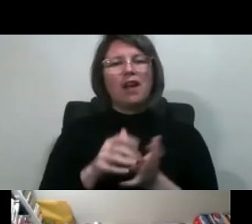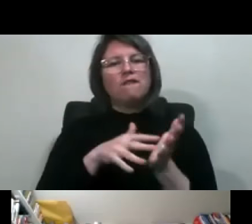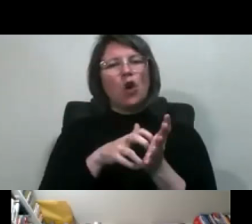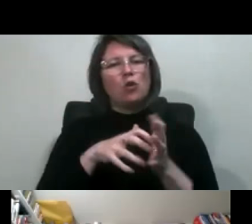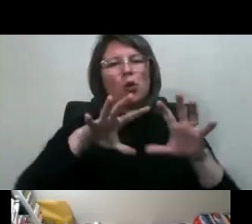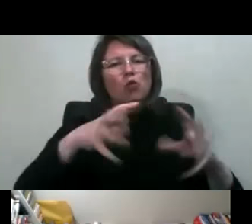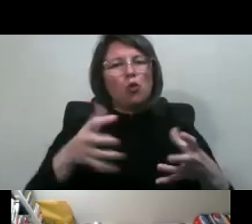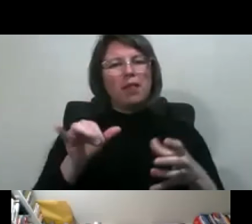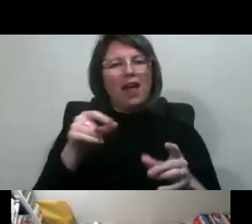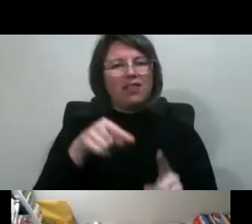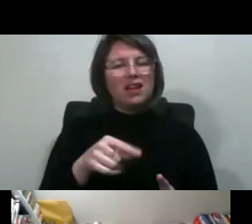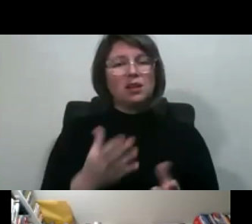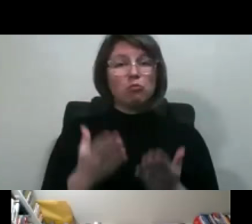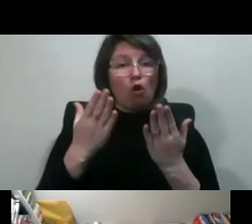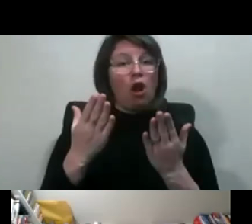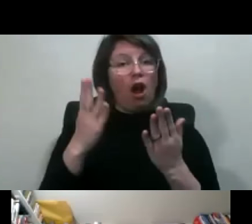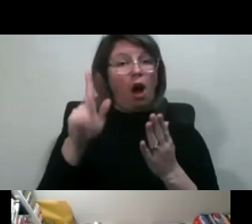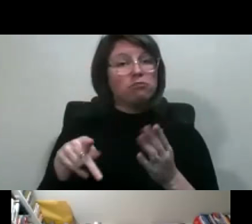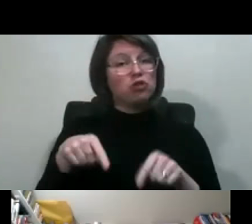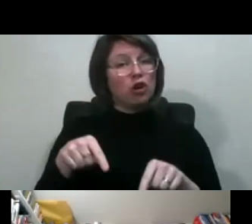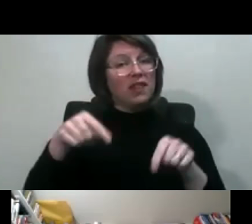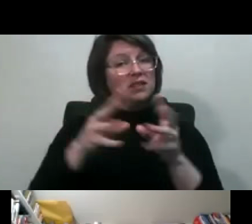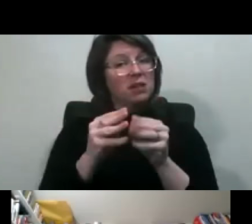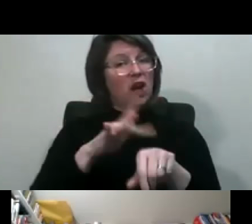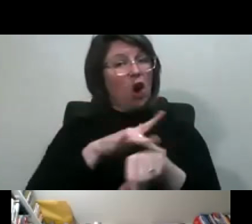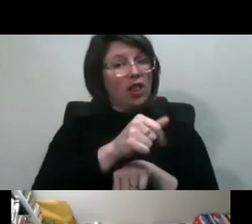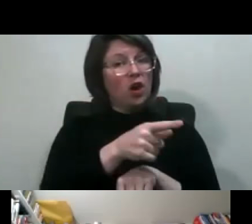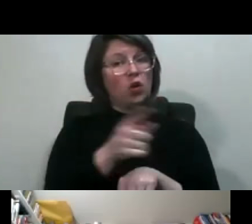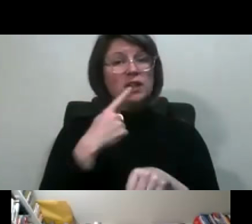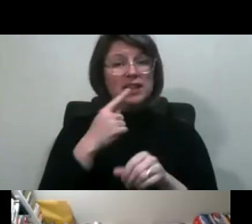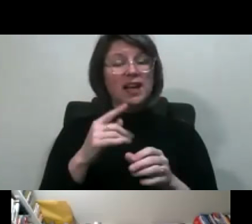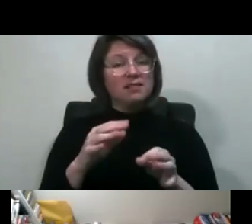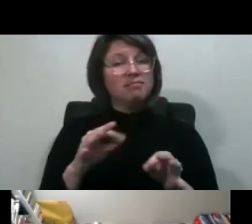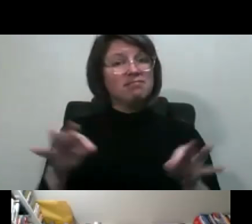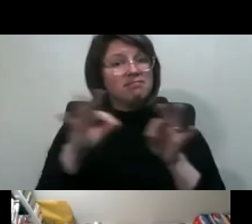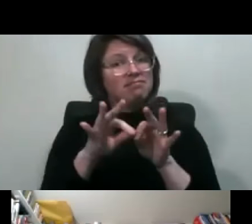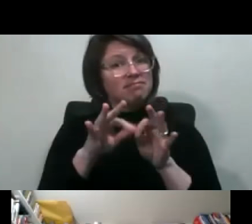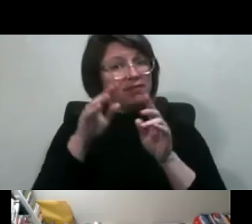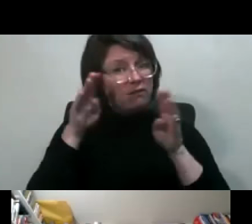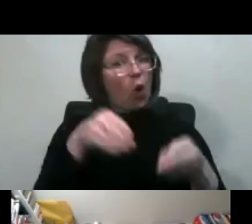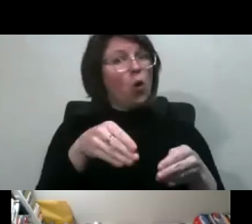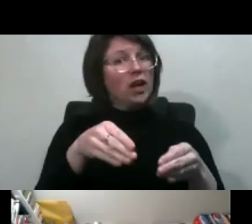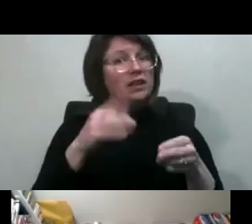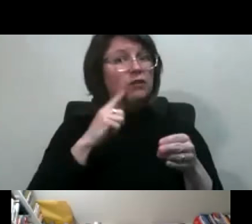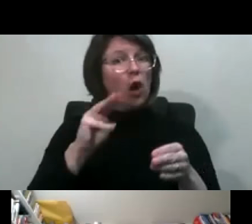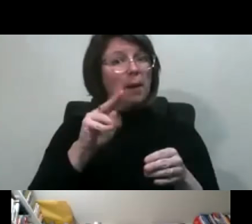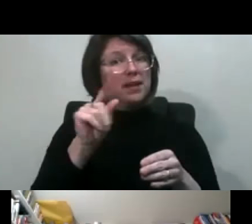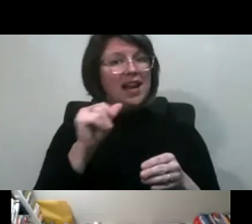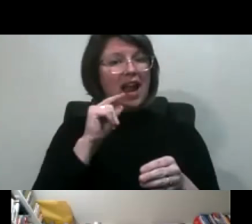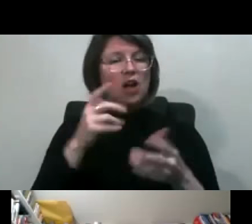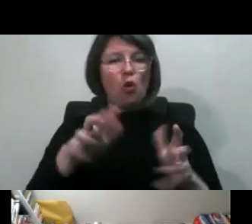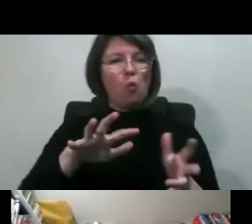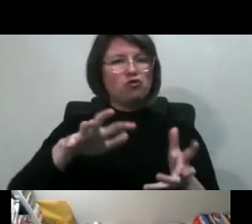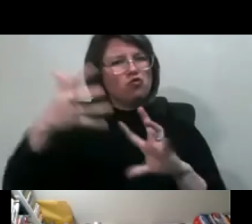this were brought up earlier in this meeting, stated as being particularly targeted by the MBTA to have as little disruption as